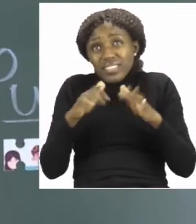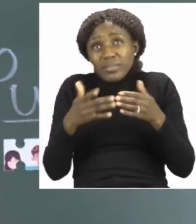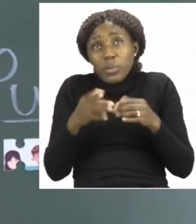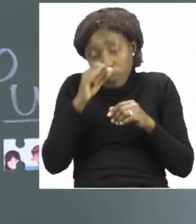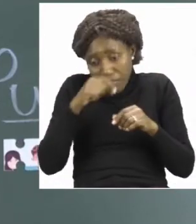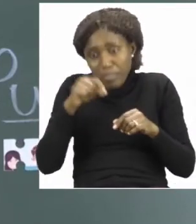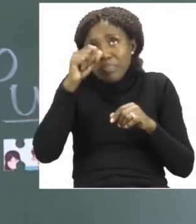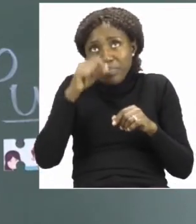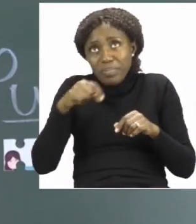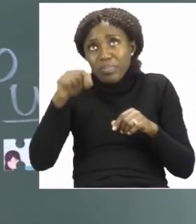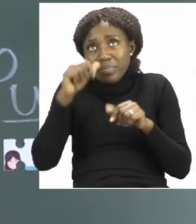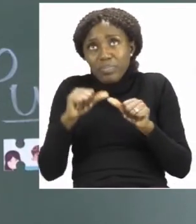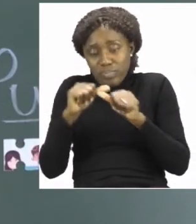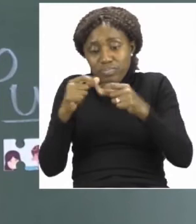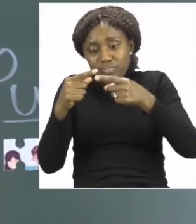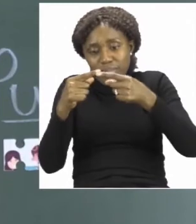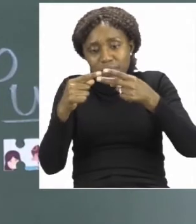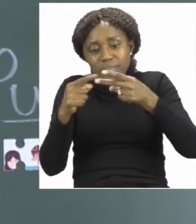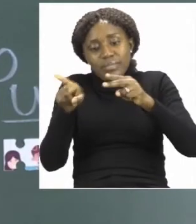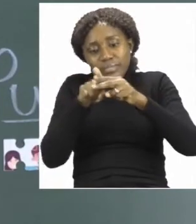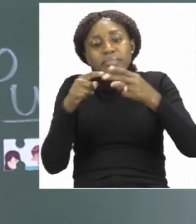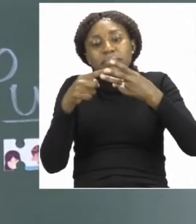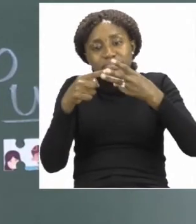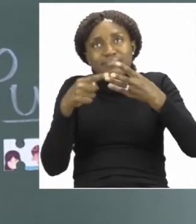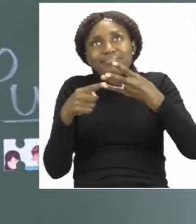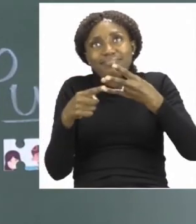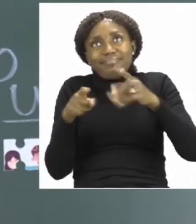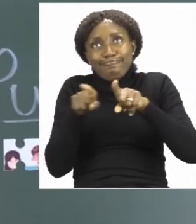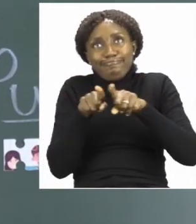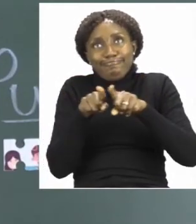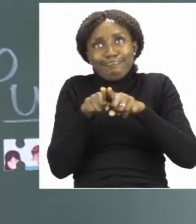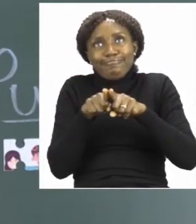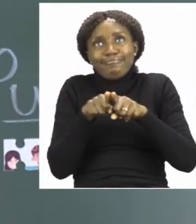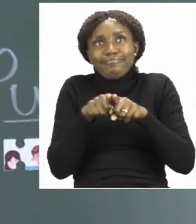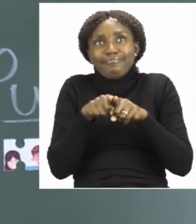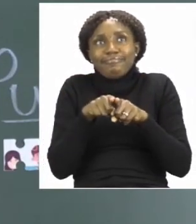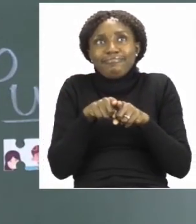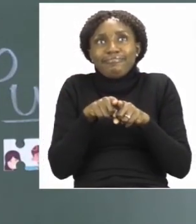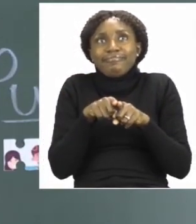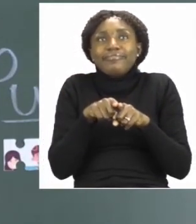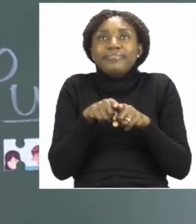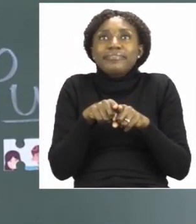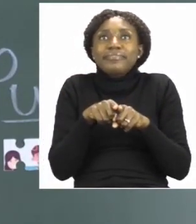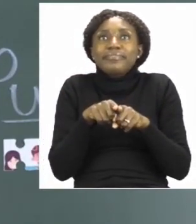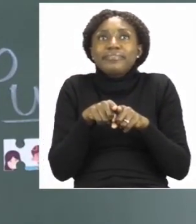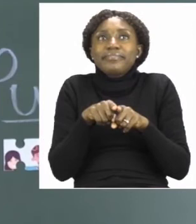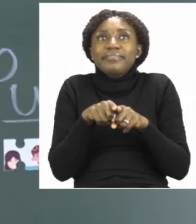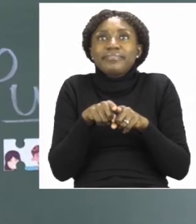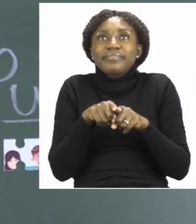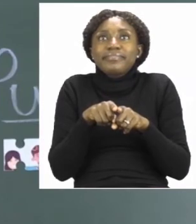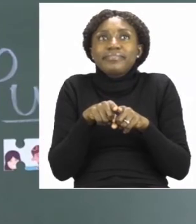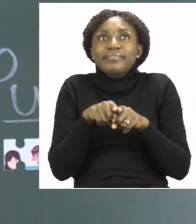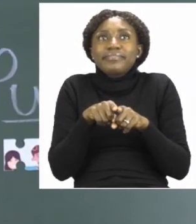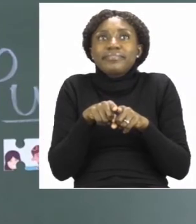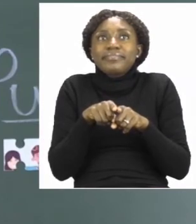we have with the first and the second pattern now everyone just quickly before you